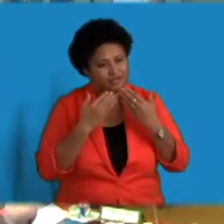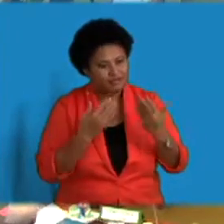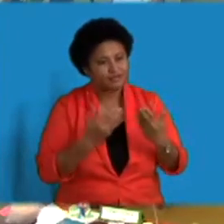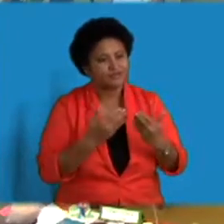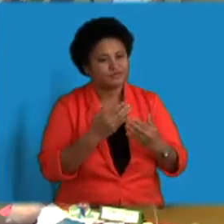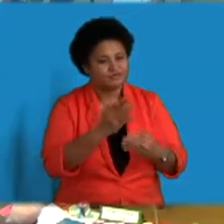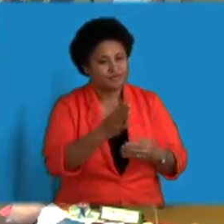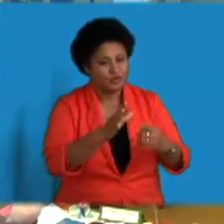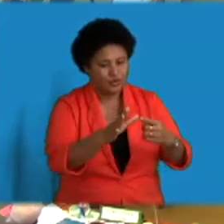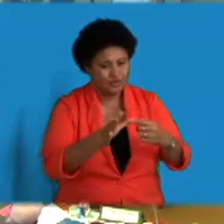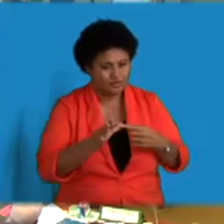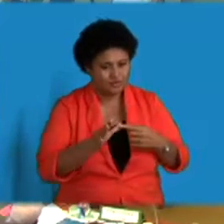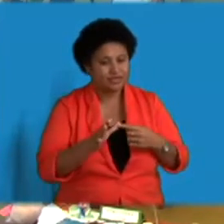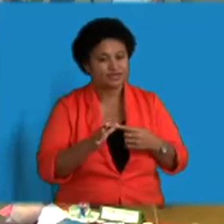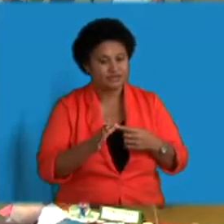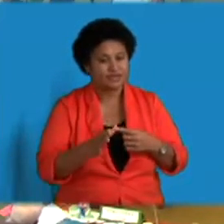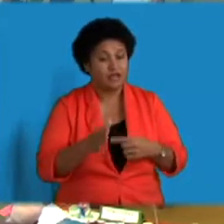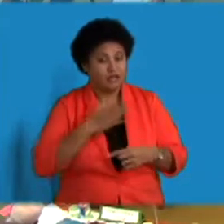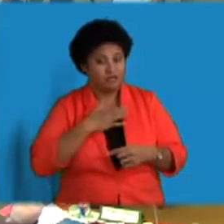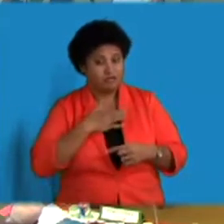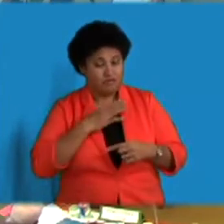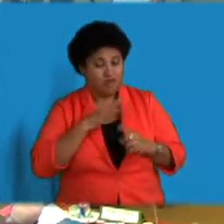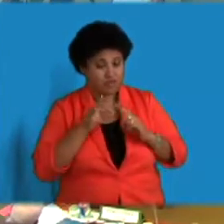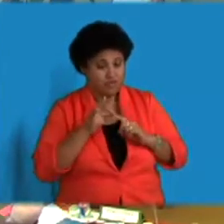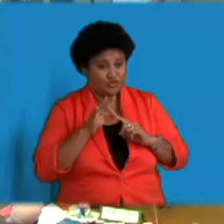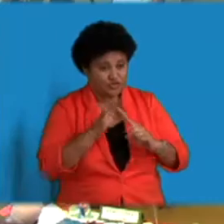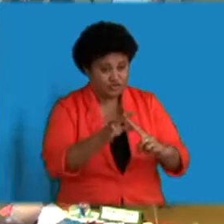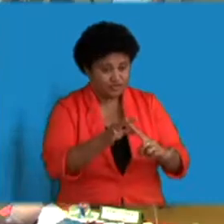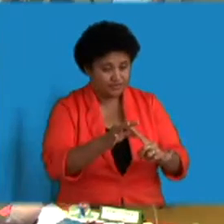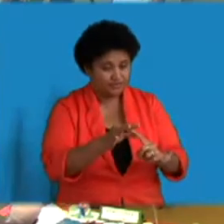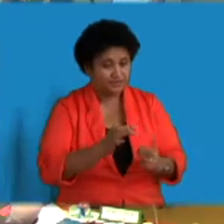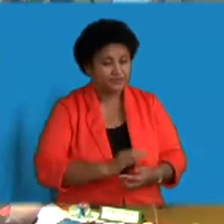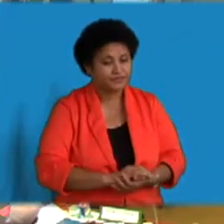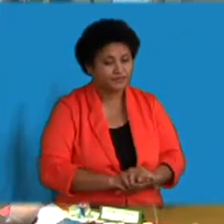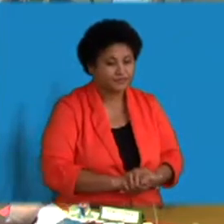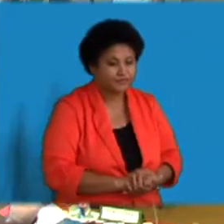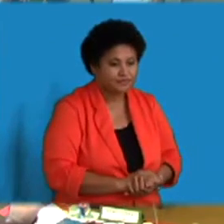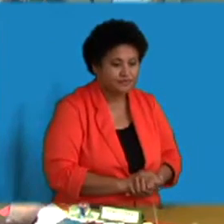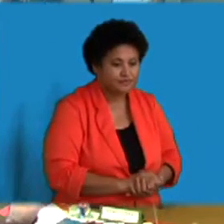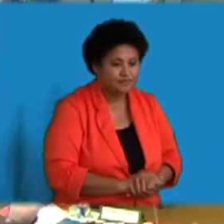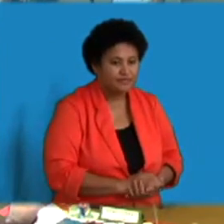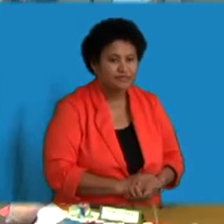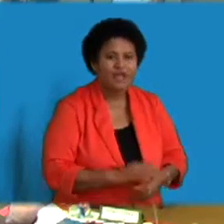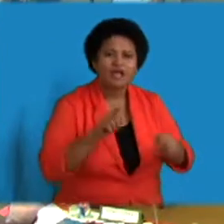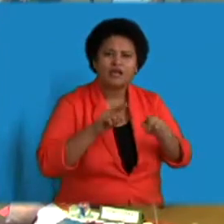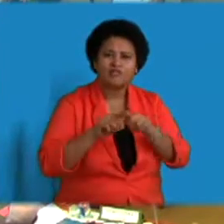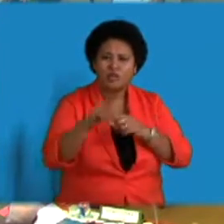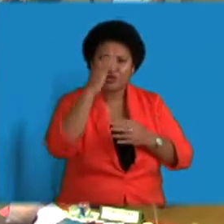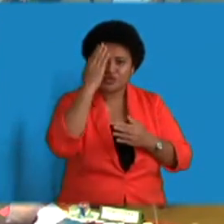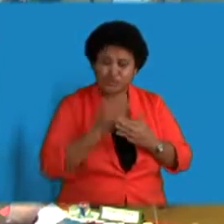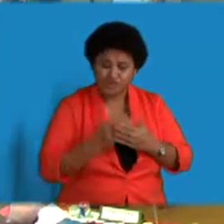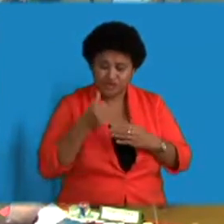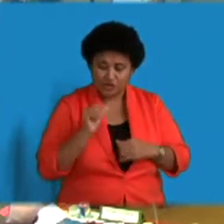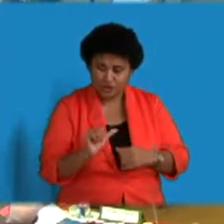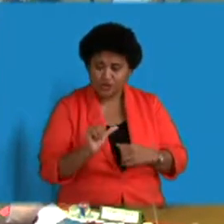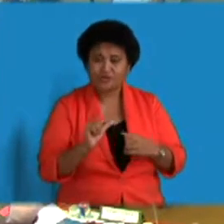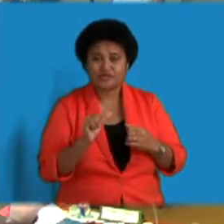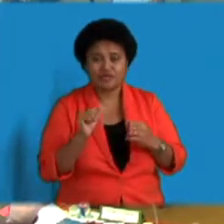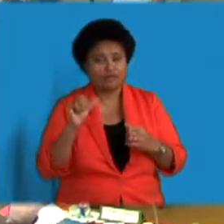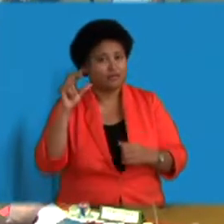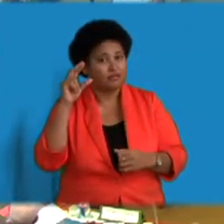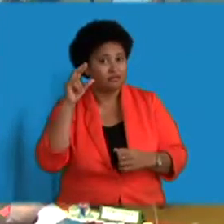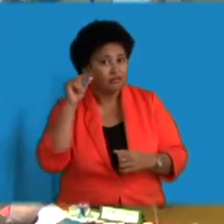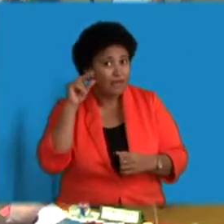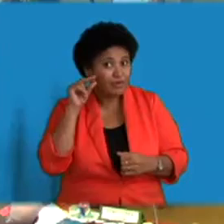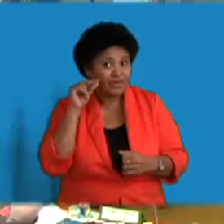answer to the questions. My question to the Honourable Minister is that many of the students who are using these library facilities also